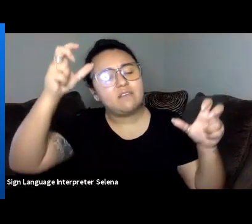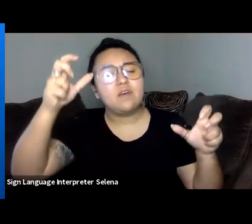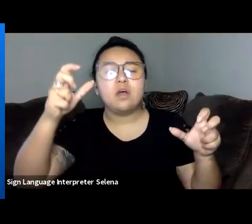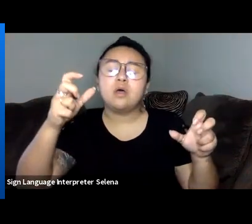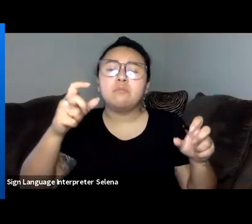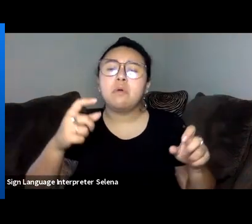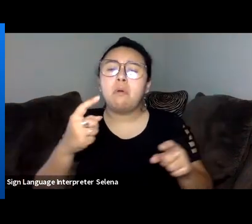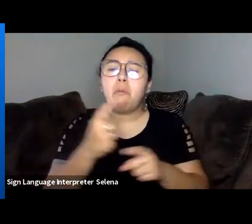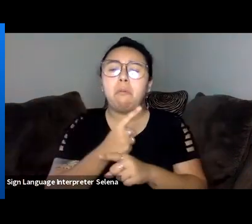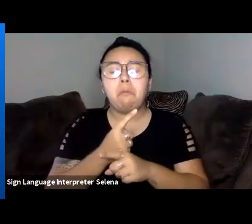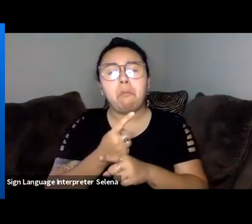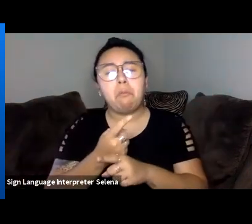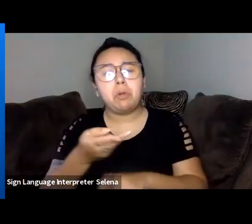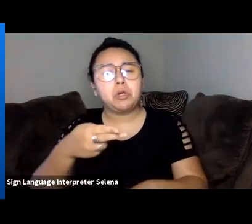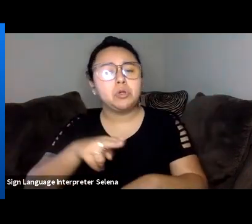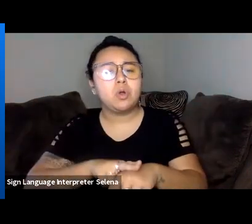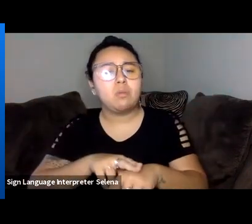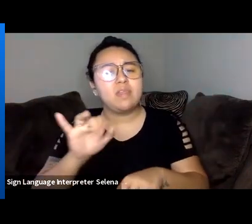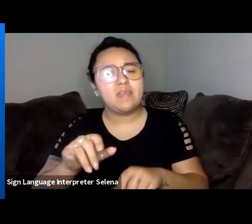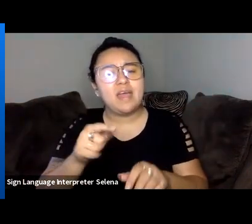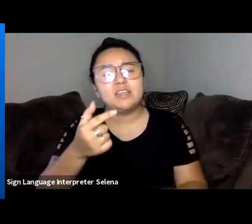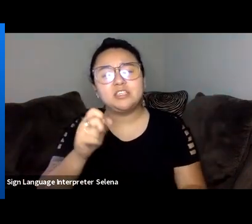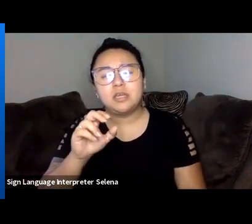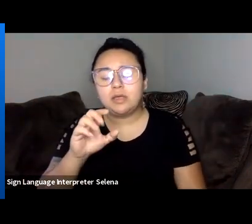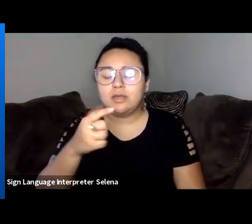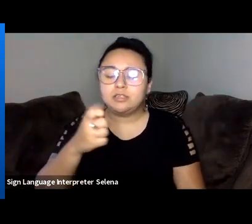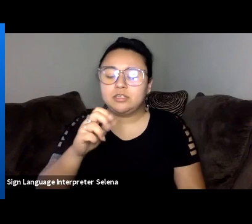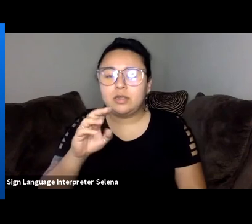of genocidal violence. Yeah, we can move forward.